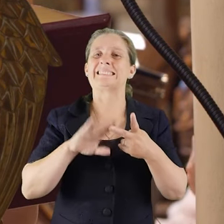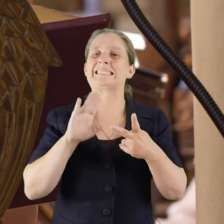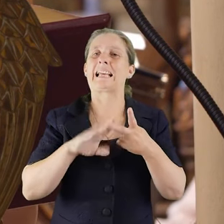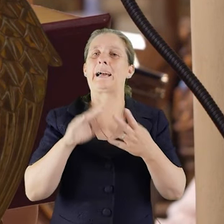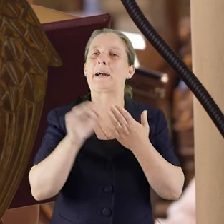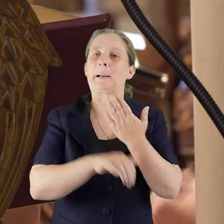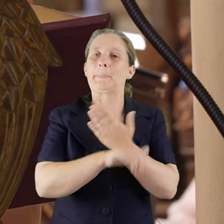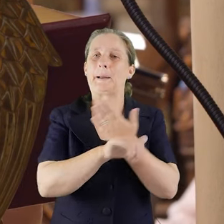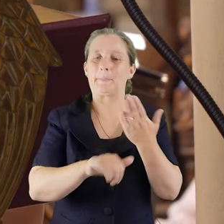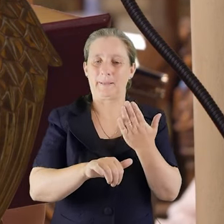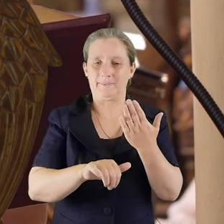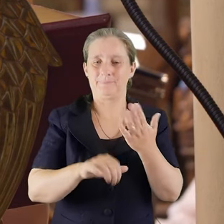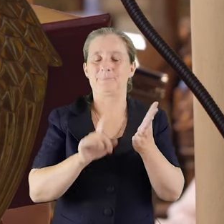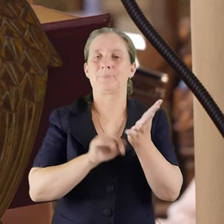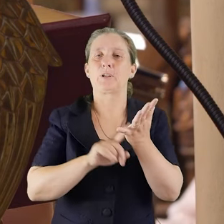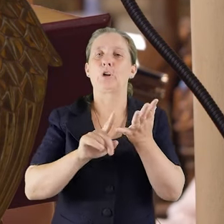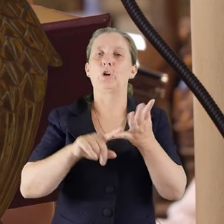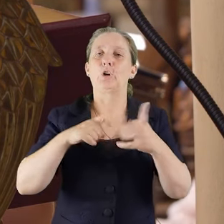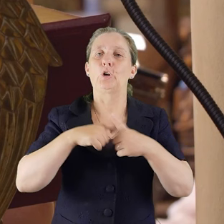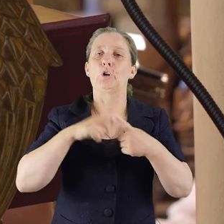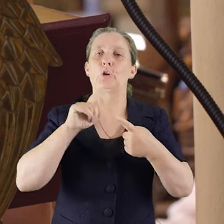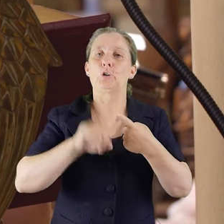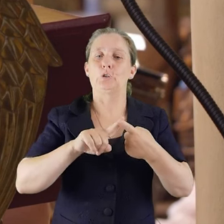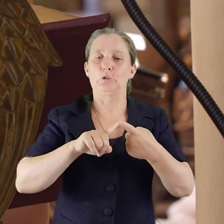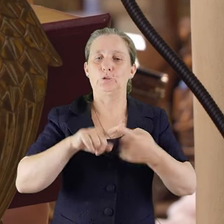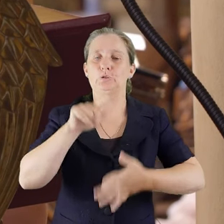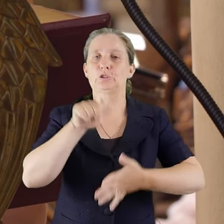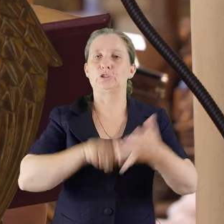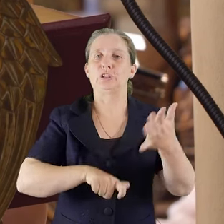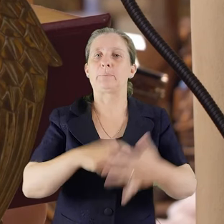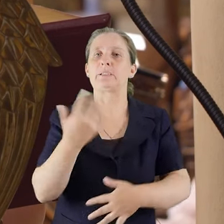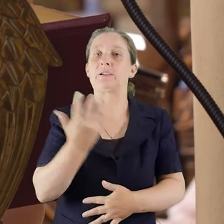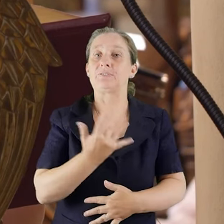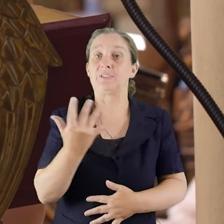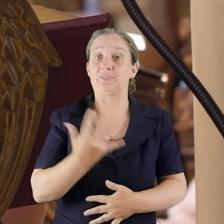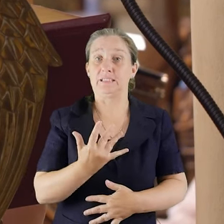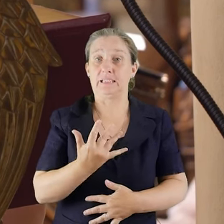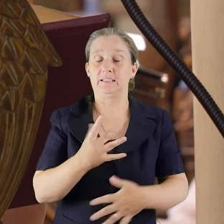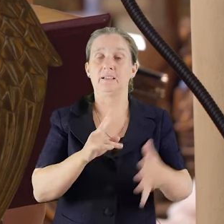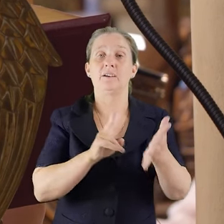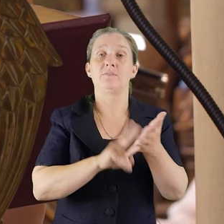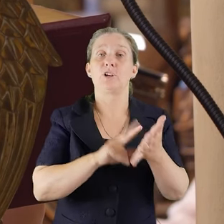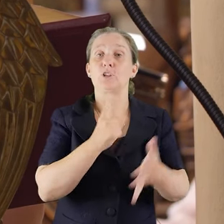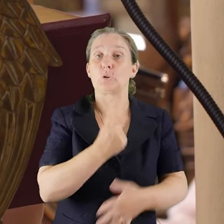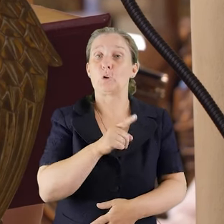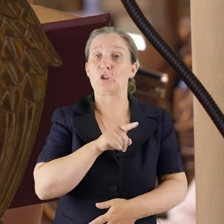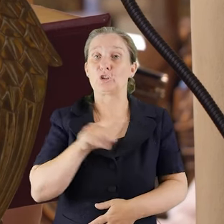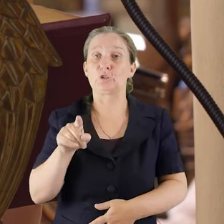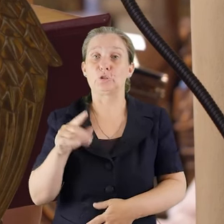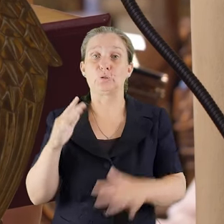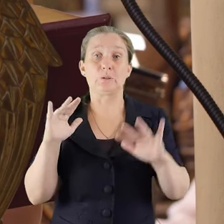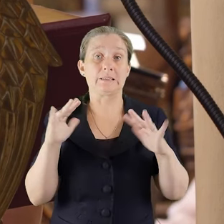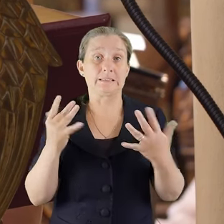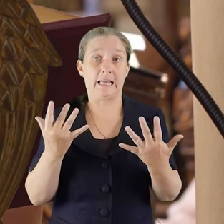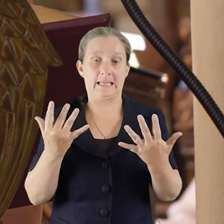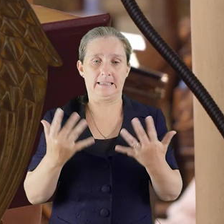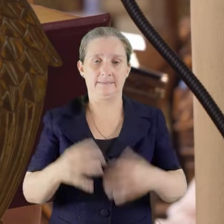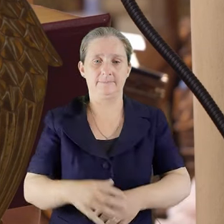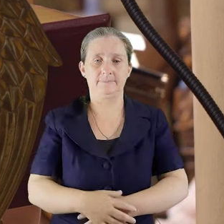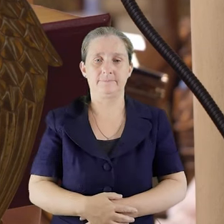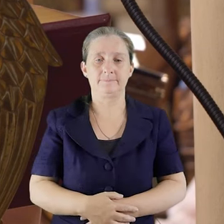The second lesson is taken from the Gospel according to St. Luke, the 15th chapter, beginning at the first